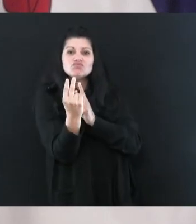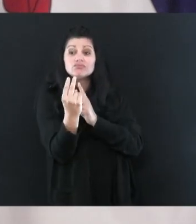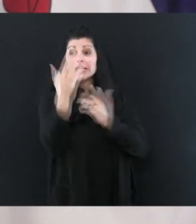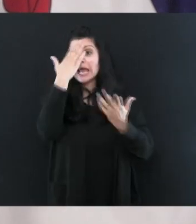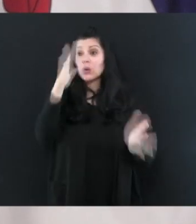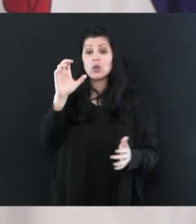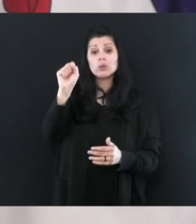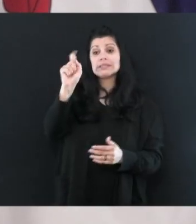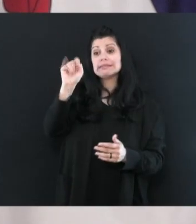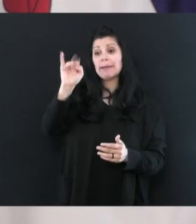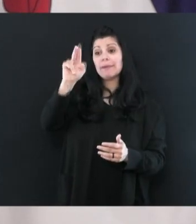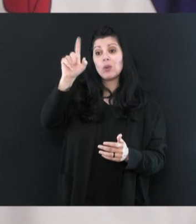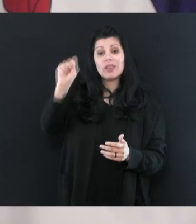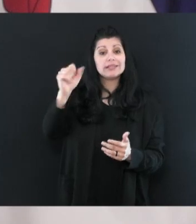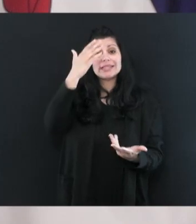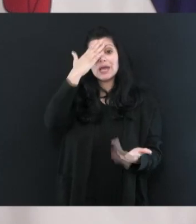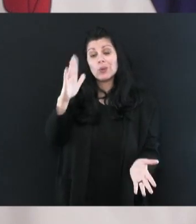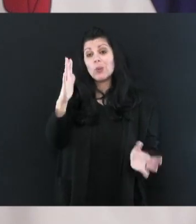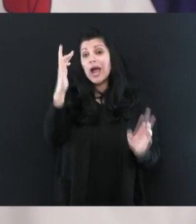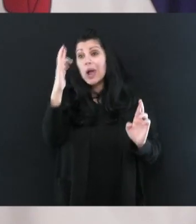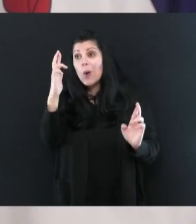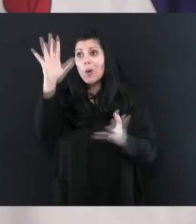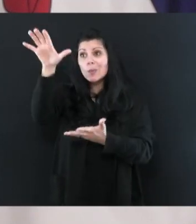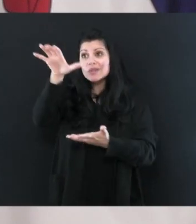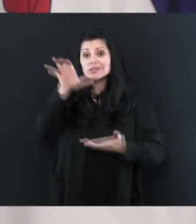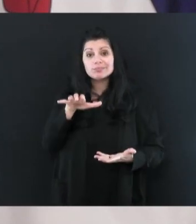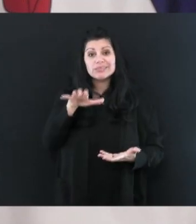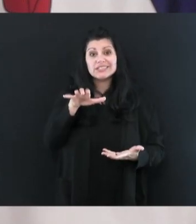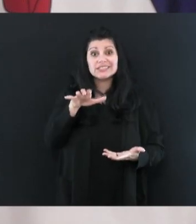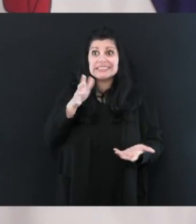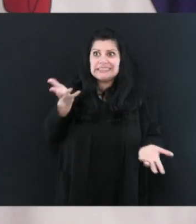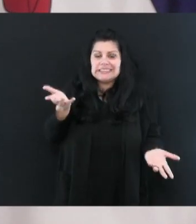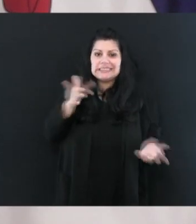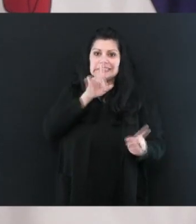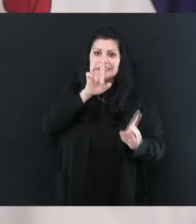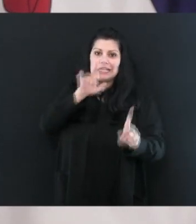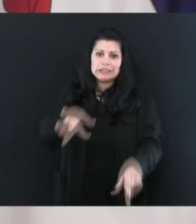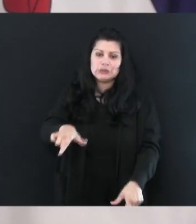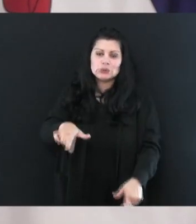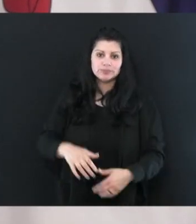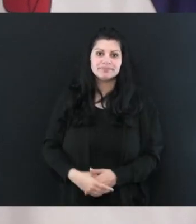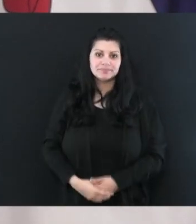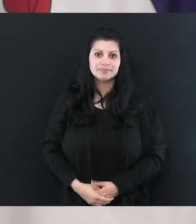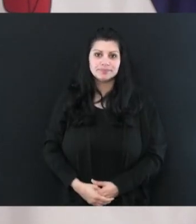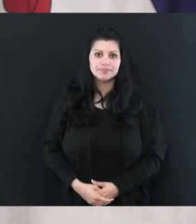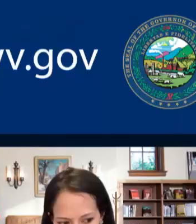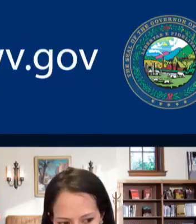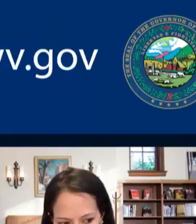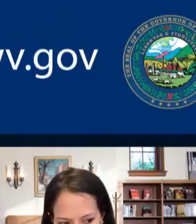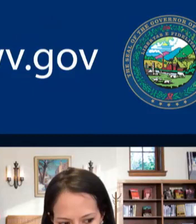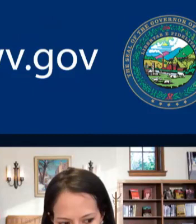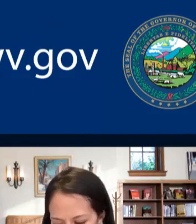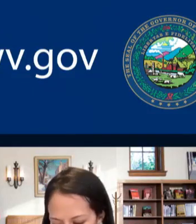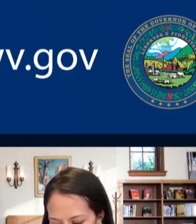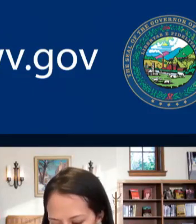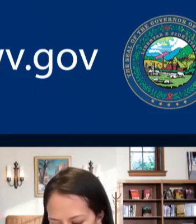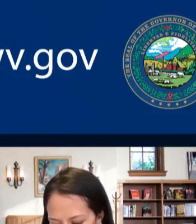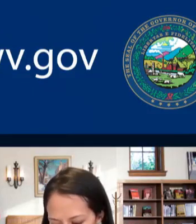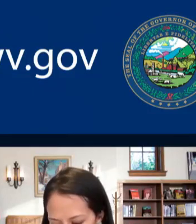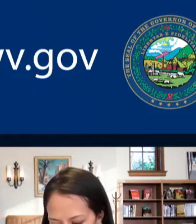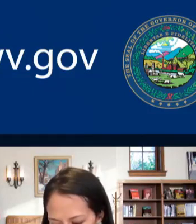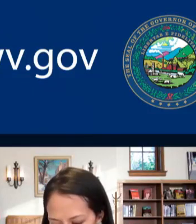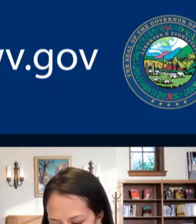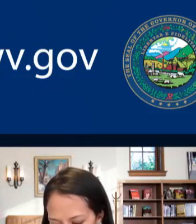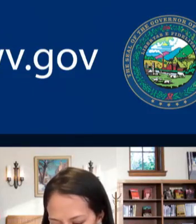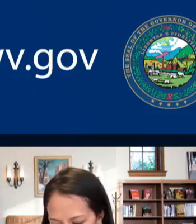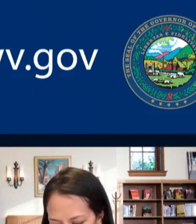come this way or not. I sure hope it does, but that's all I can give you as far as the update on all of it. All right, thank you, Brad. Next to